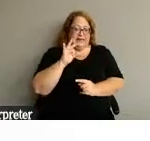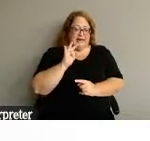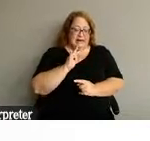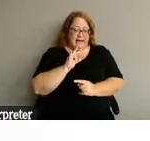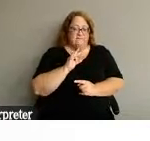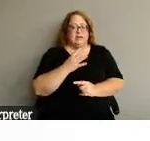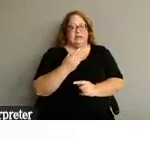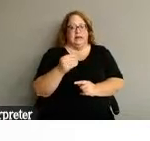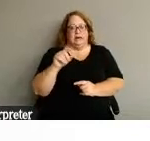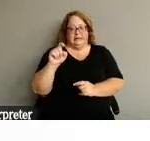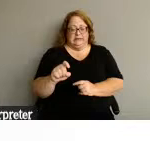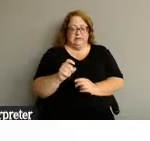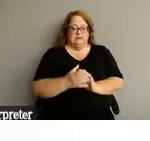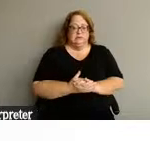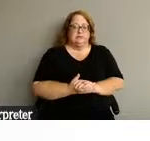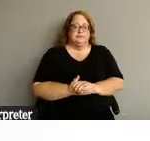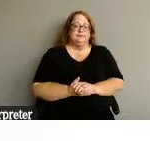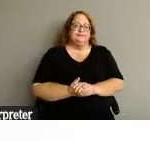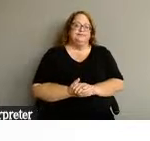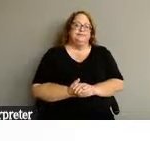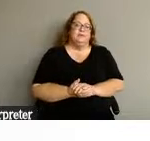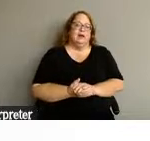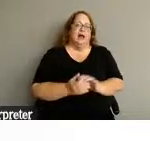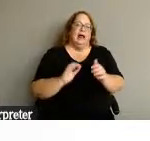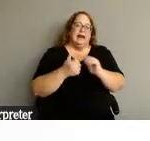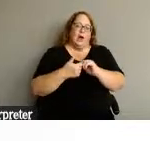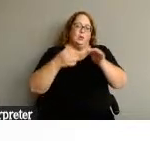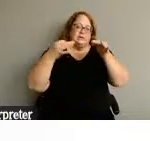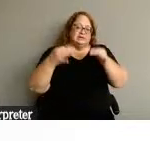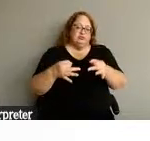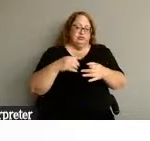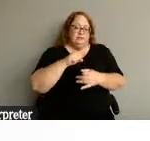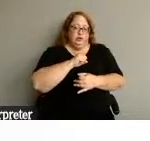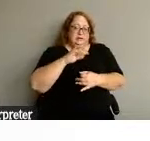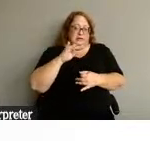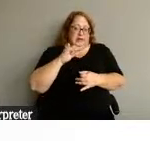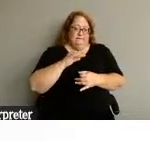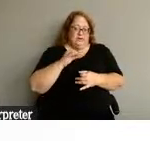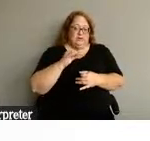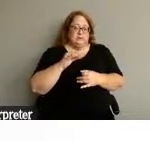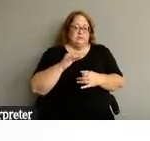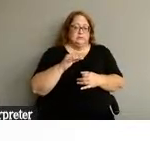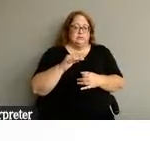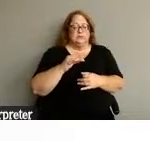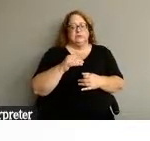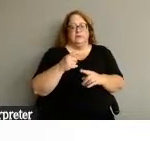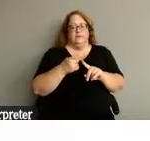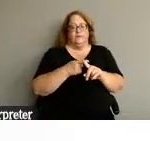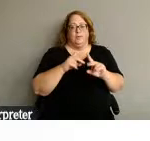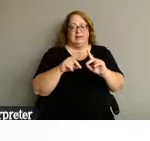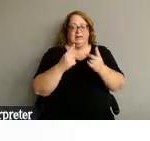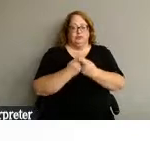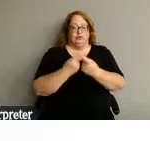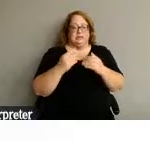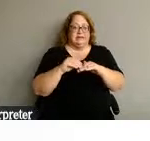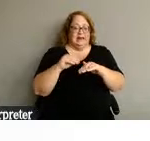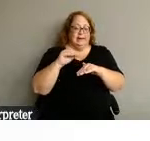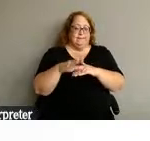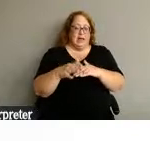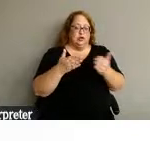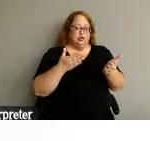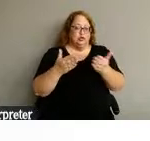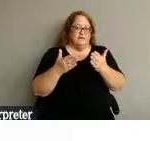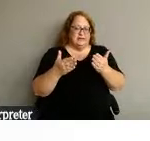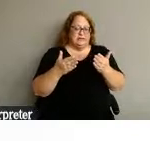and staffing needs. And how decisions for staffing moving from districts may impact service